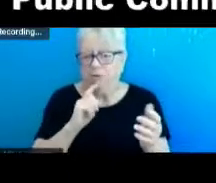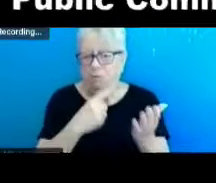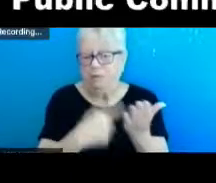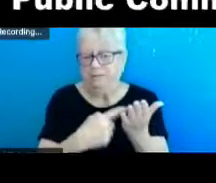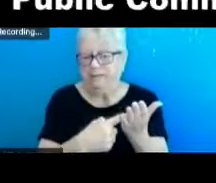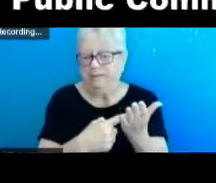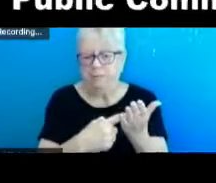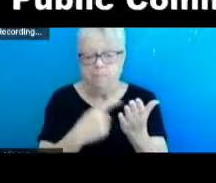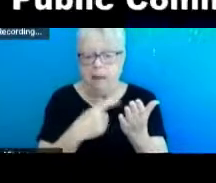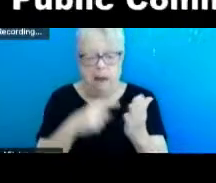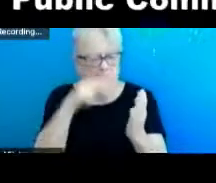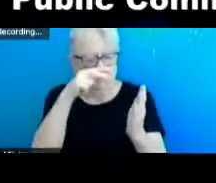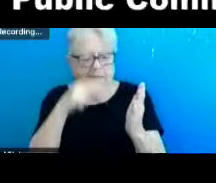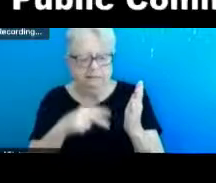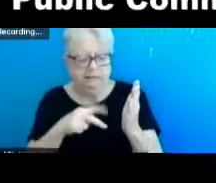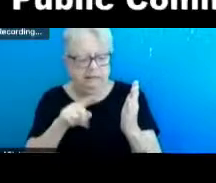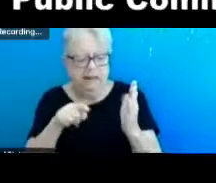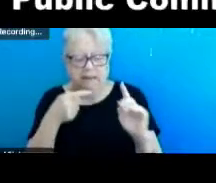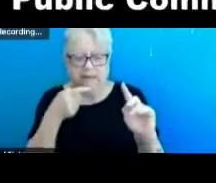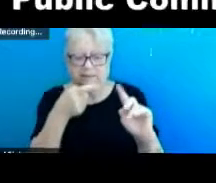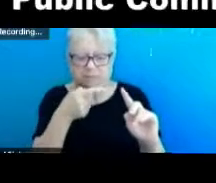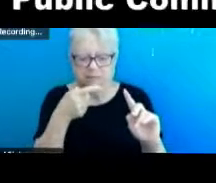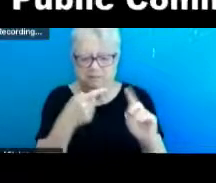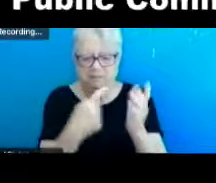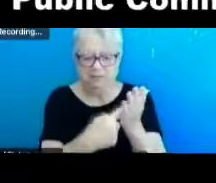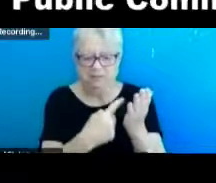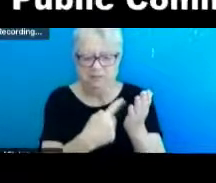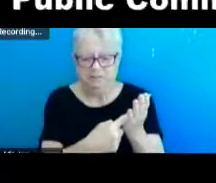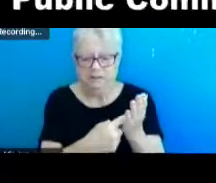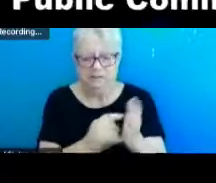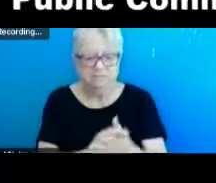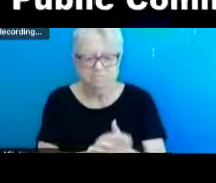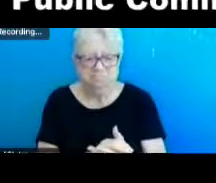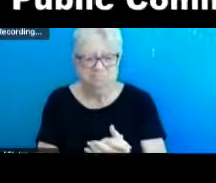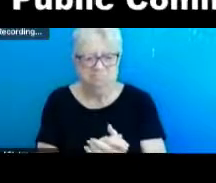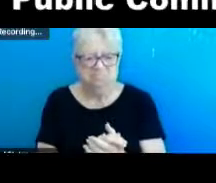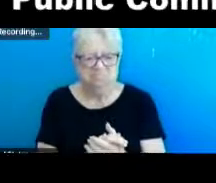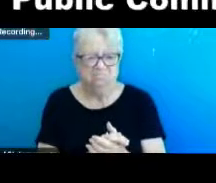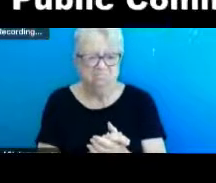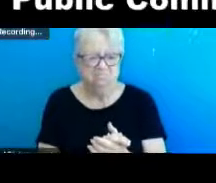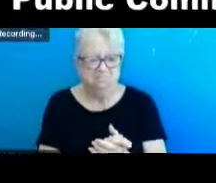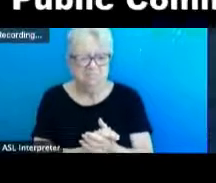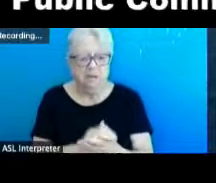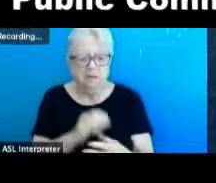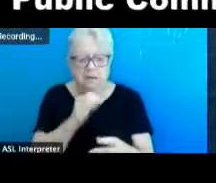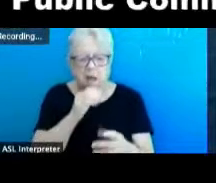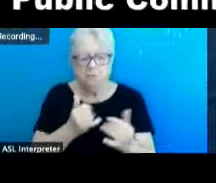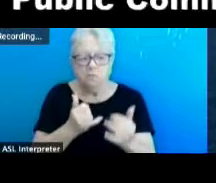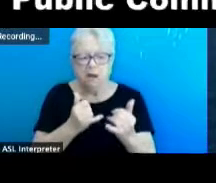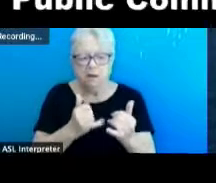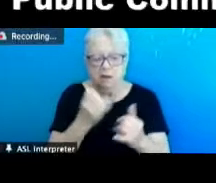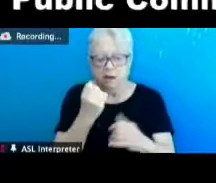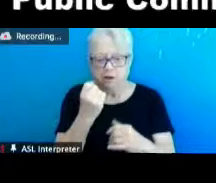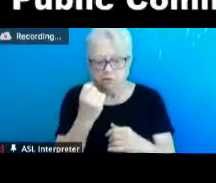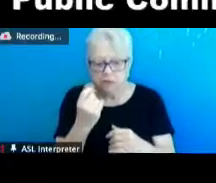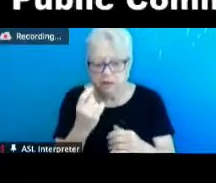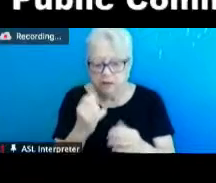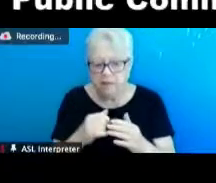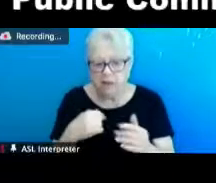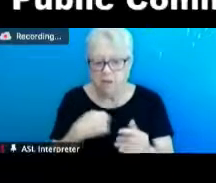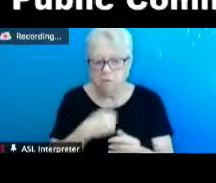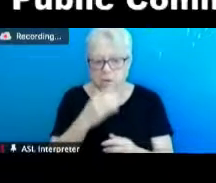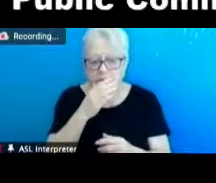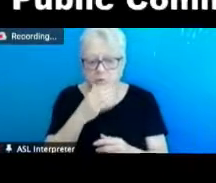unless any of the committee has anything. No, not at this time. My understanding is we will have a little bit